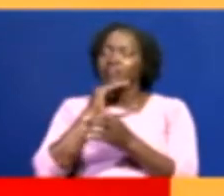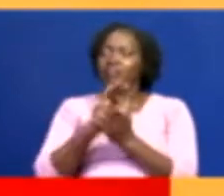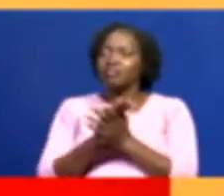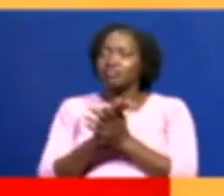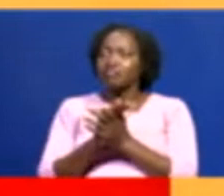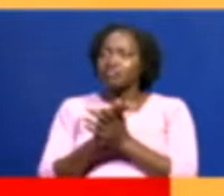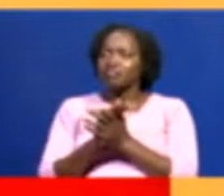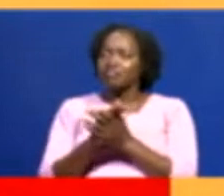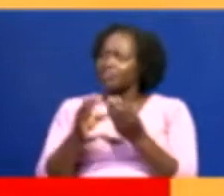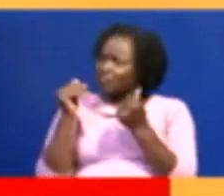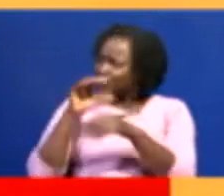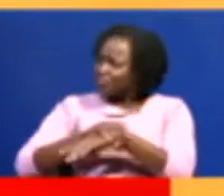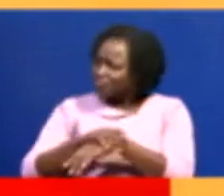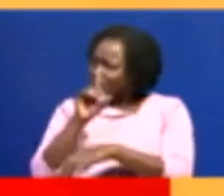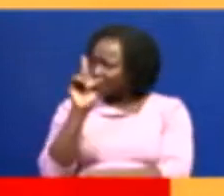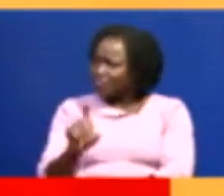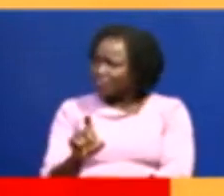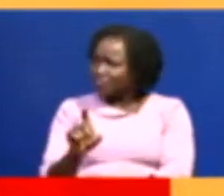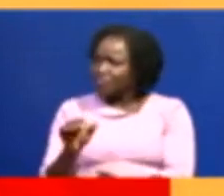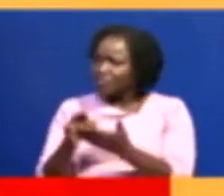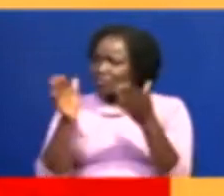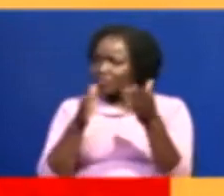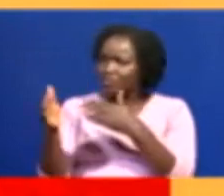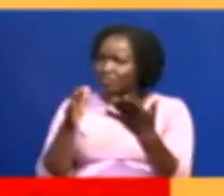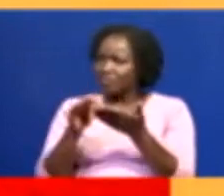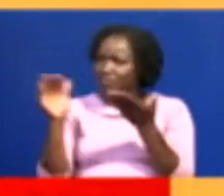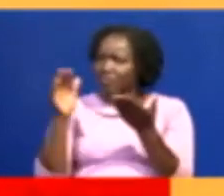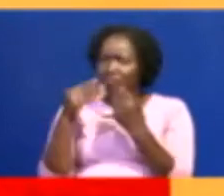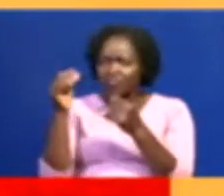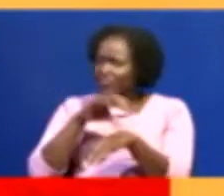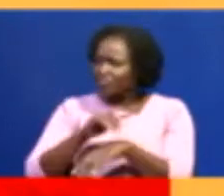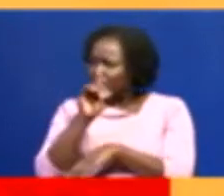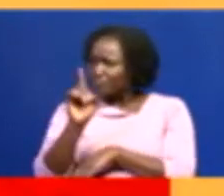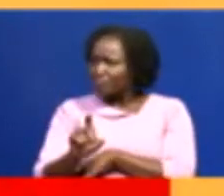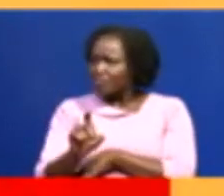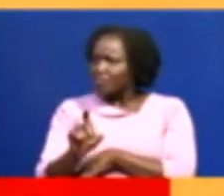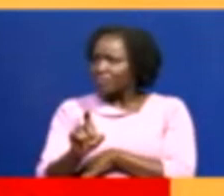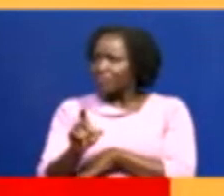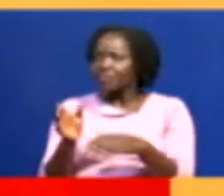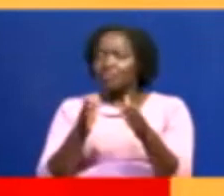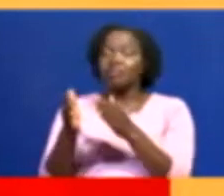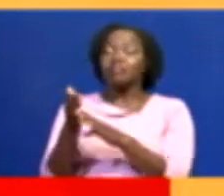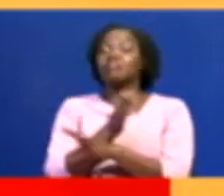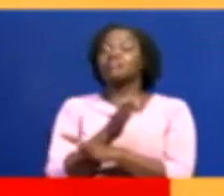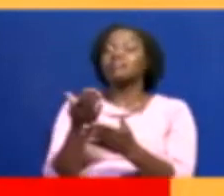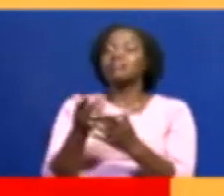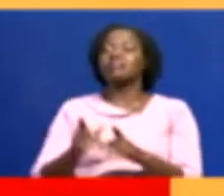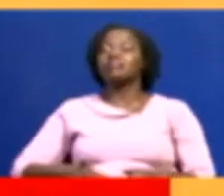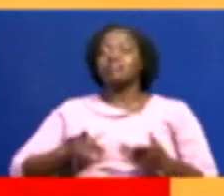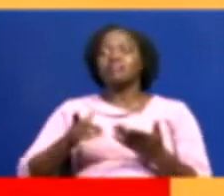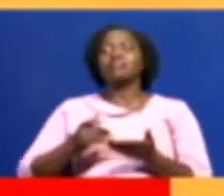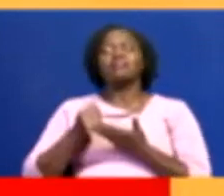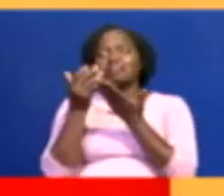it the more we get a solution? The more we're able to go to these streets, is it the more we get a solution? Mm-hmm. We have been to these streets before. How will the cost of living help